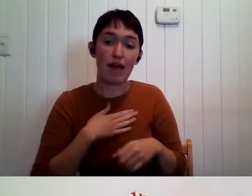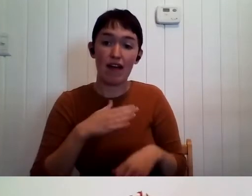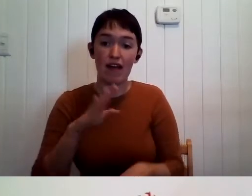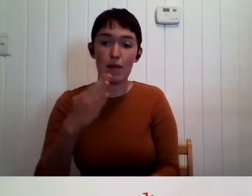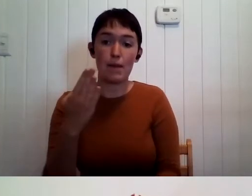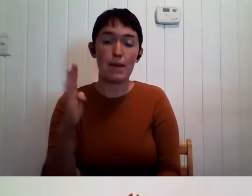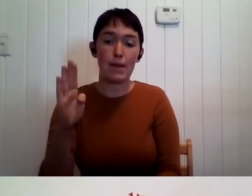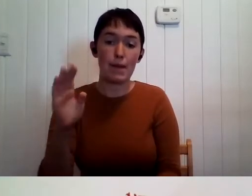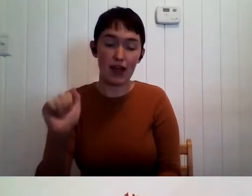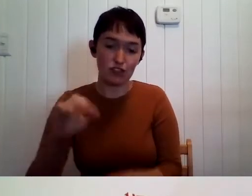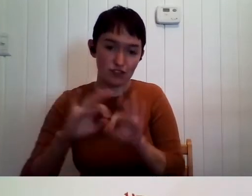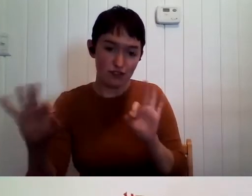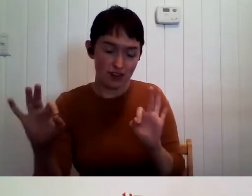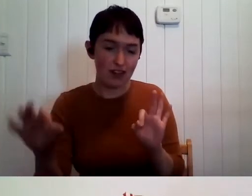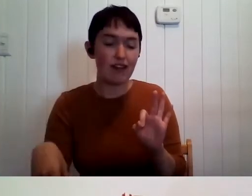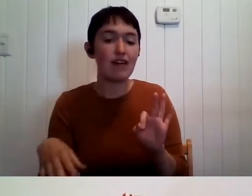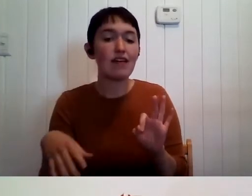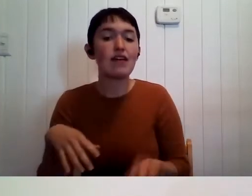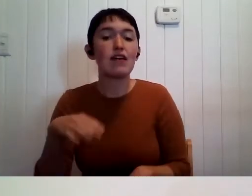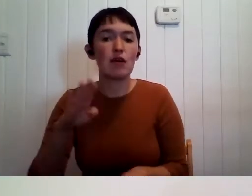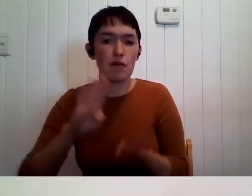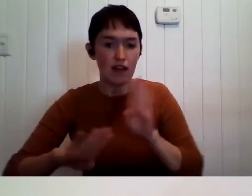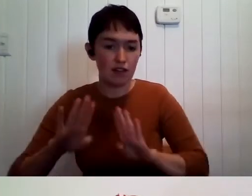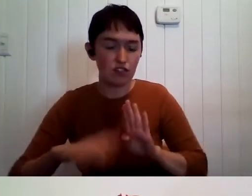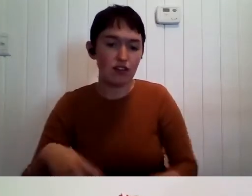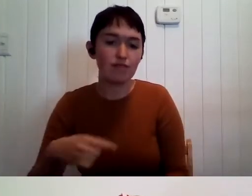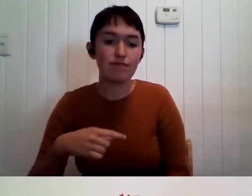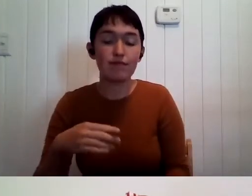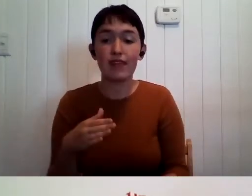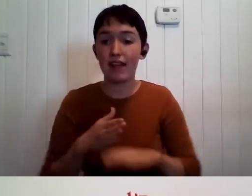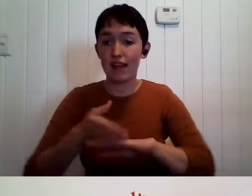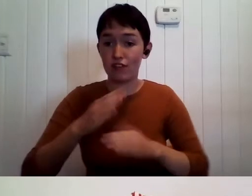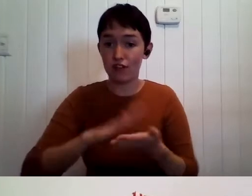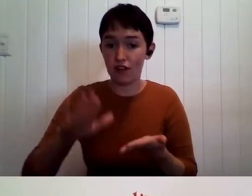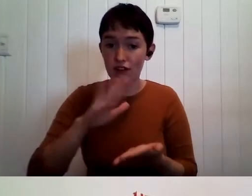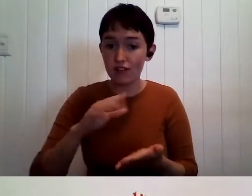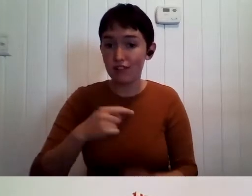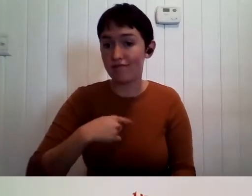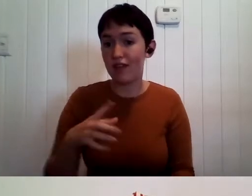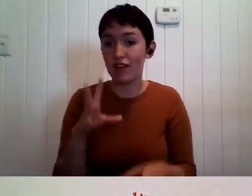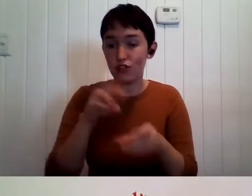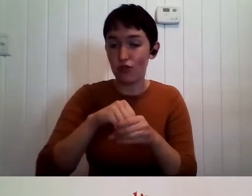so right out of college, I went and worked for a small startup before I joined Illumina.